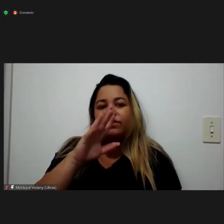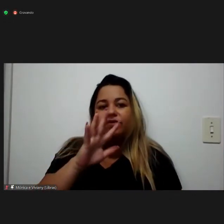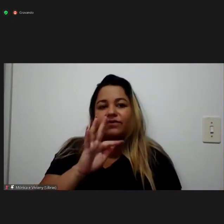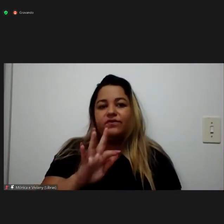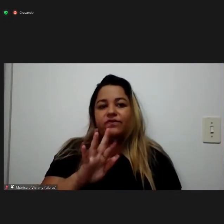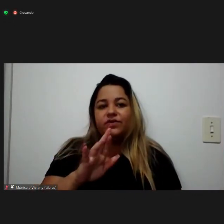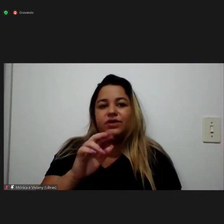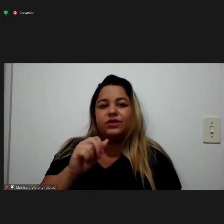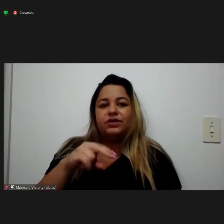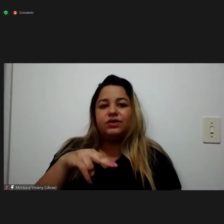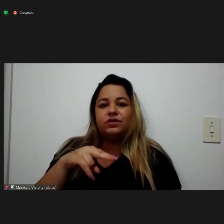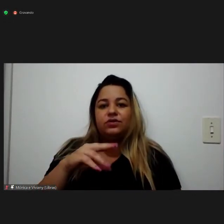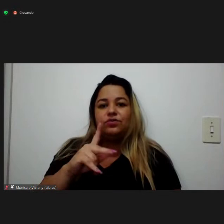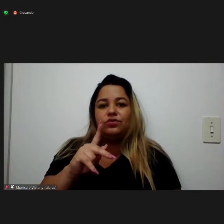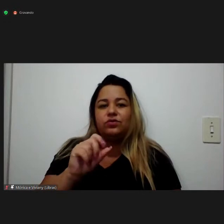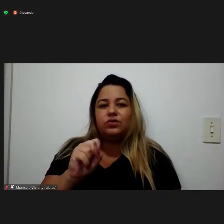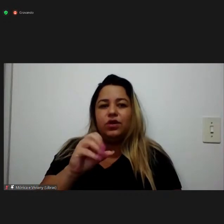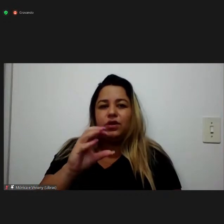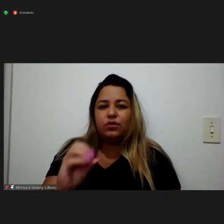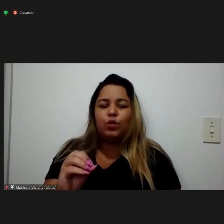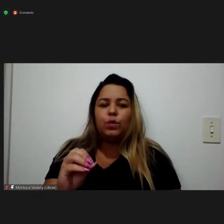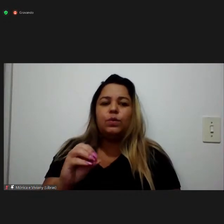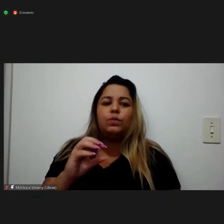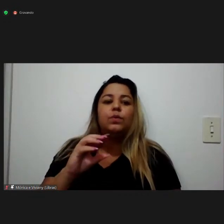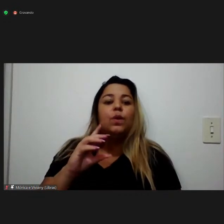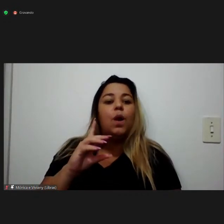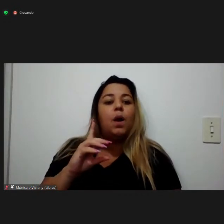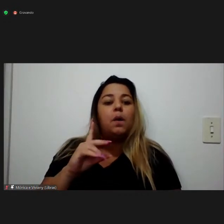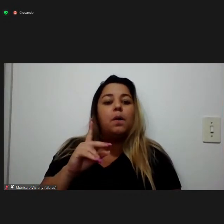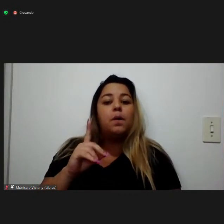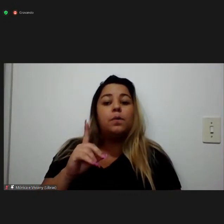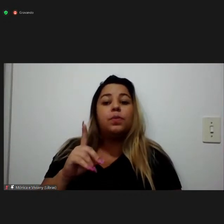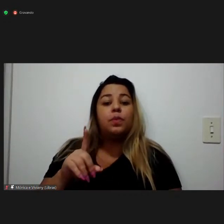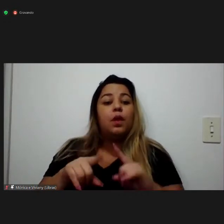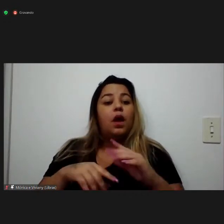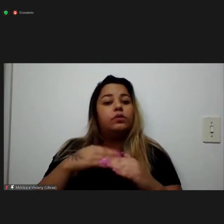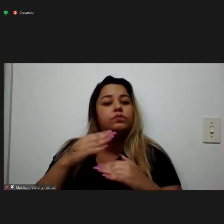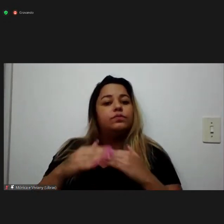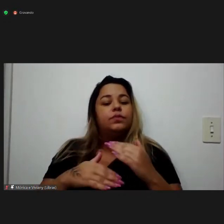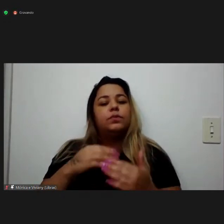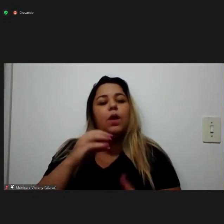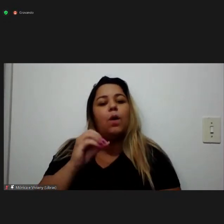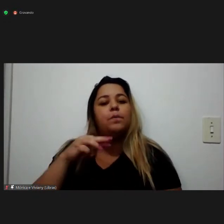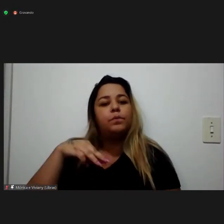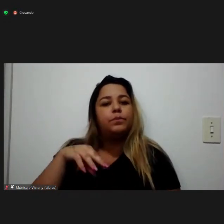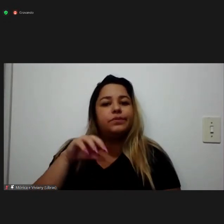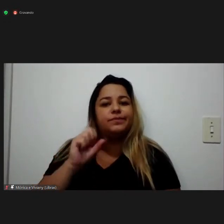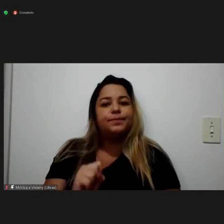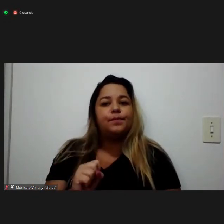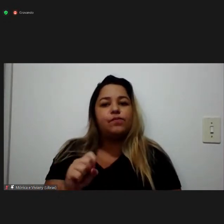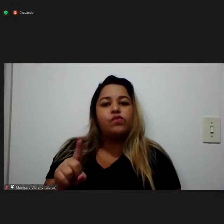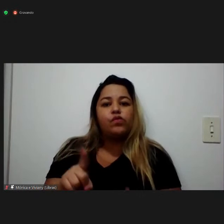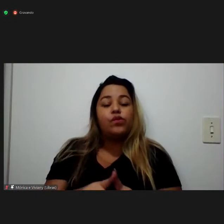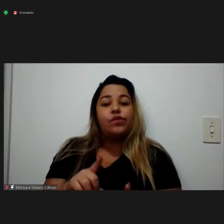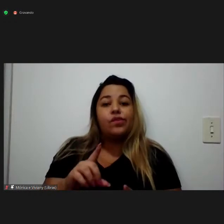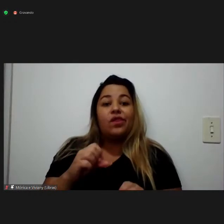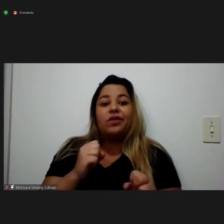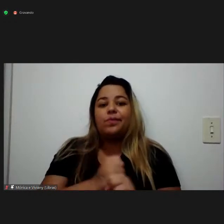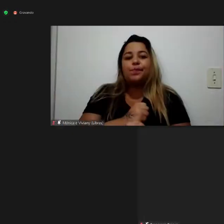invite Mr. Francesco Branco, which is Director of the Department